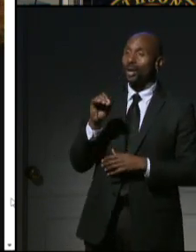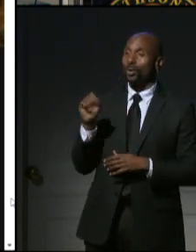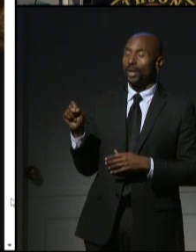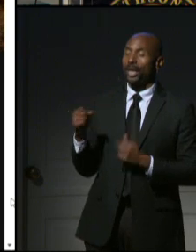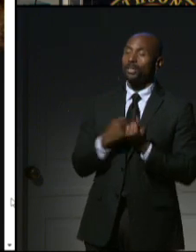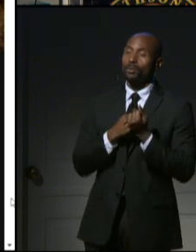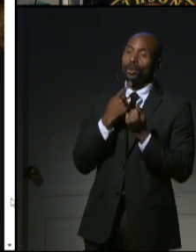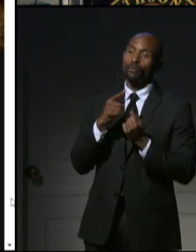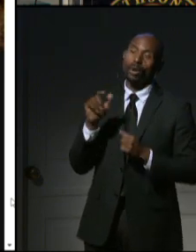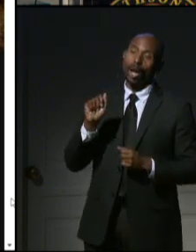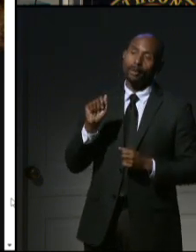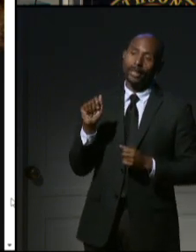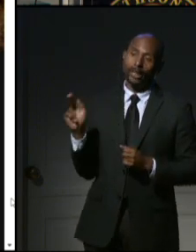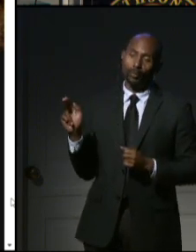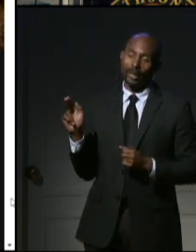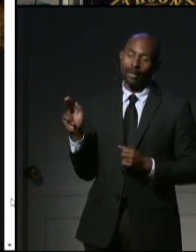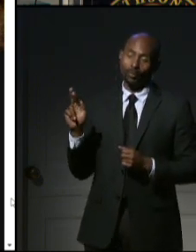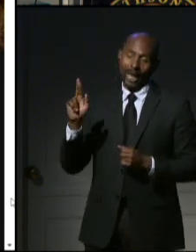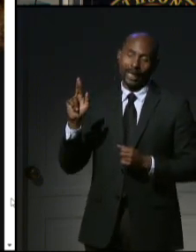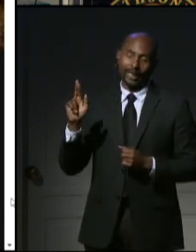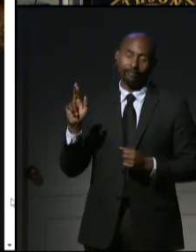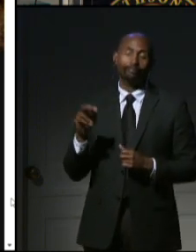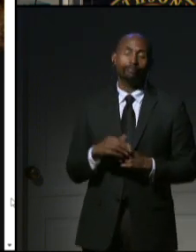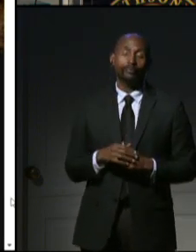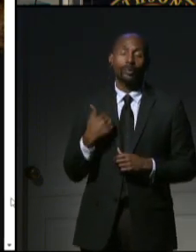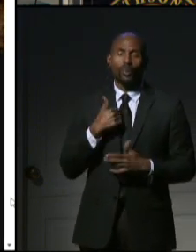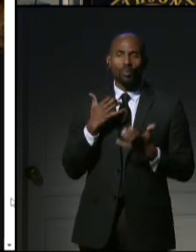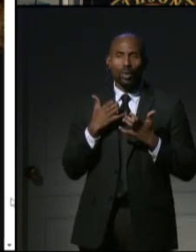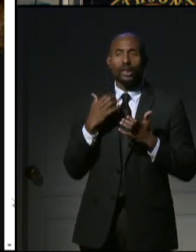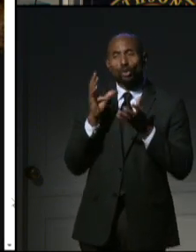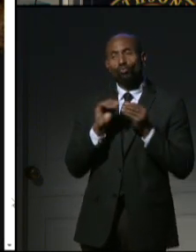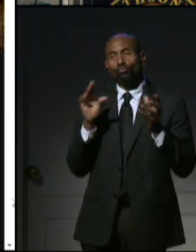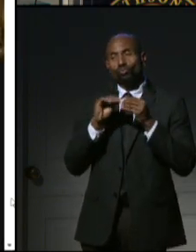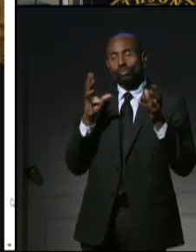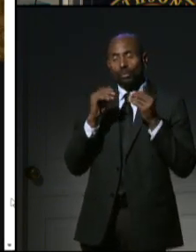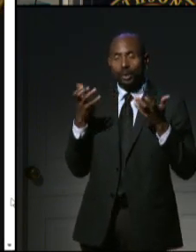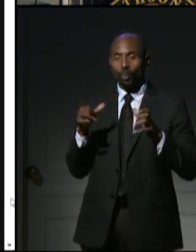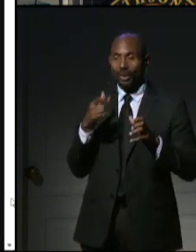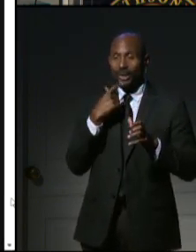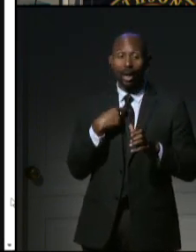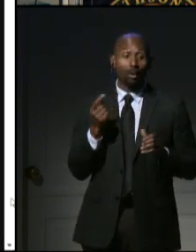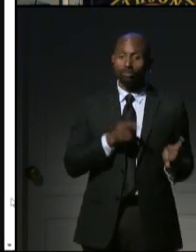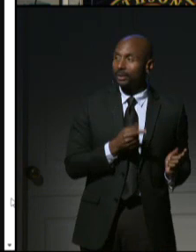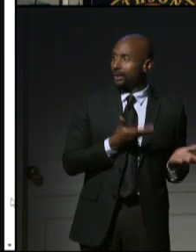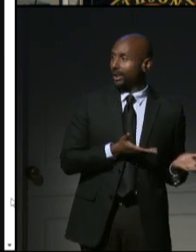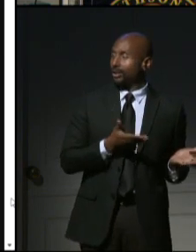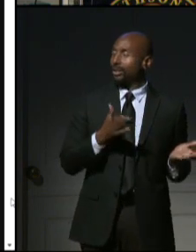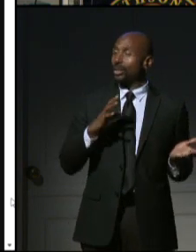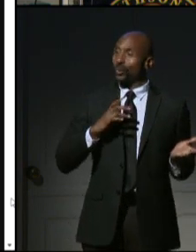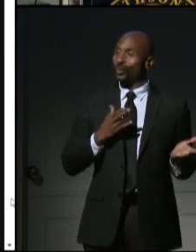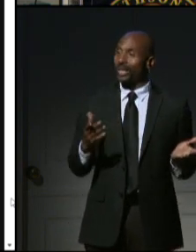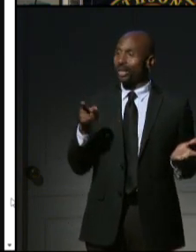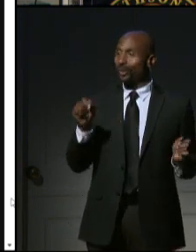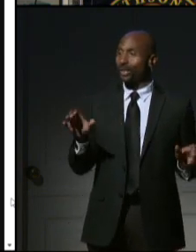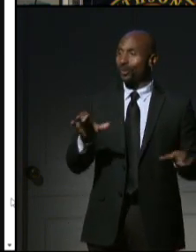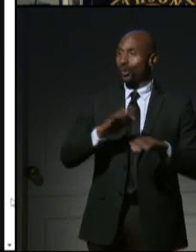augmented reality. And we wanted to tell a story, though. We didn't want to just say, oh, here's a cool thing we can do now on your